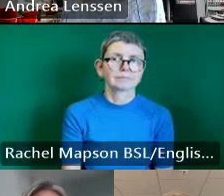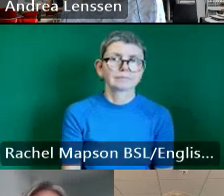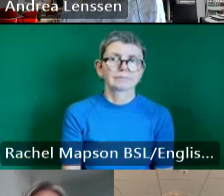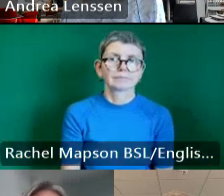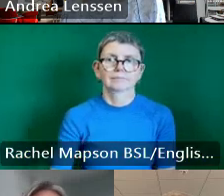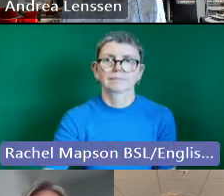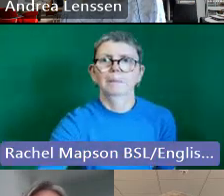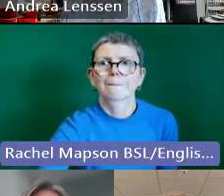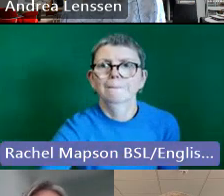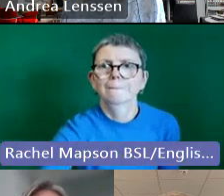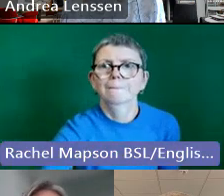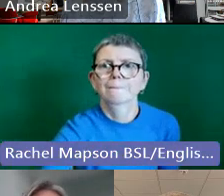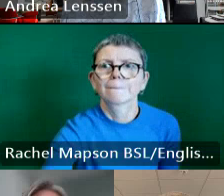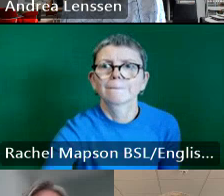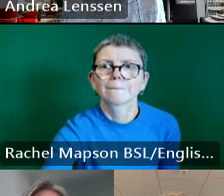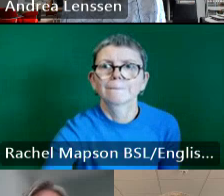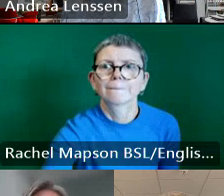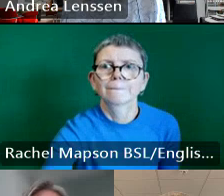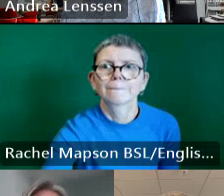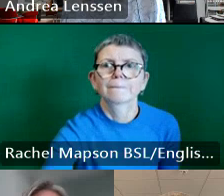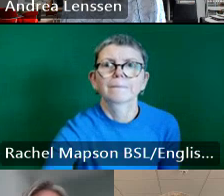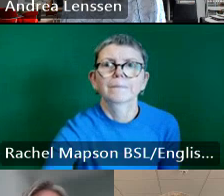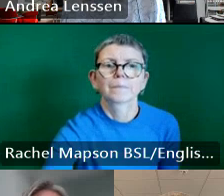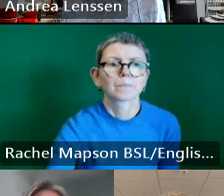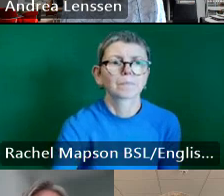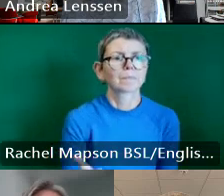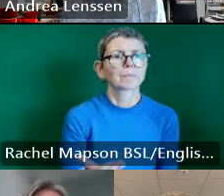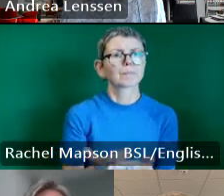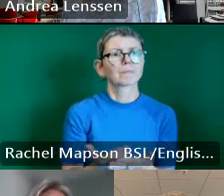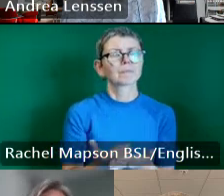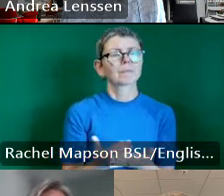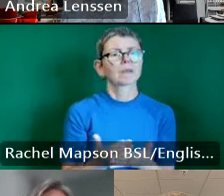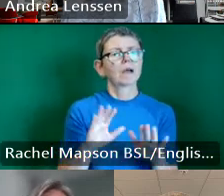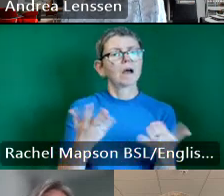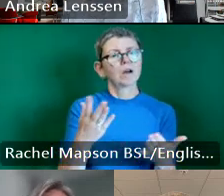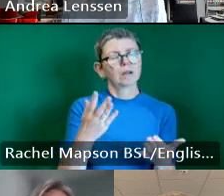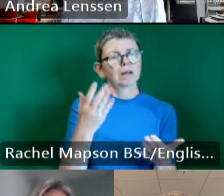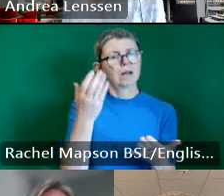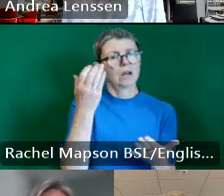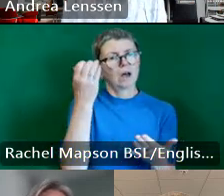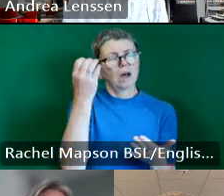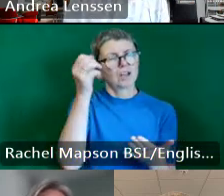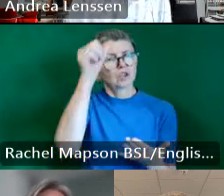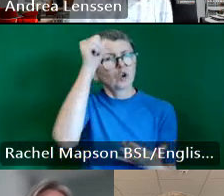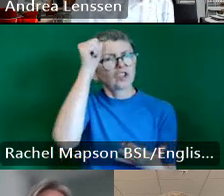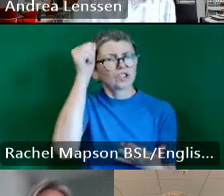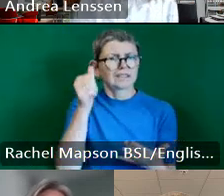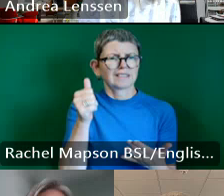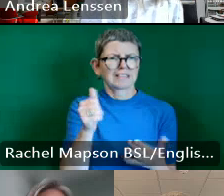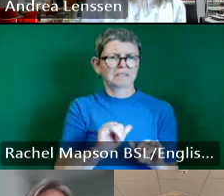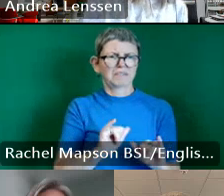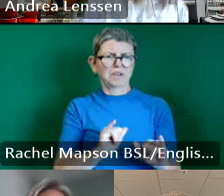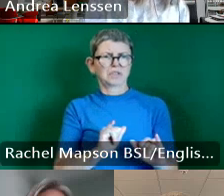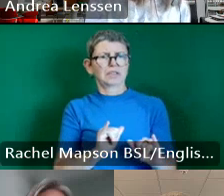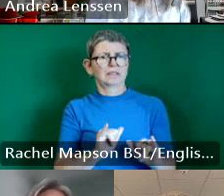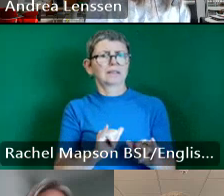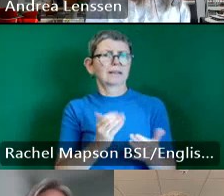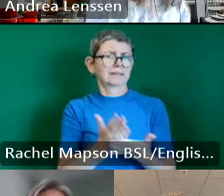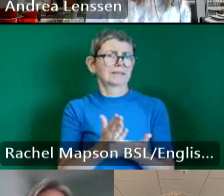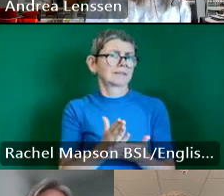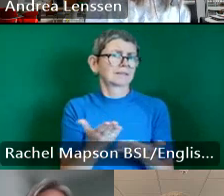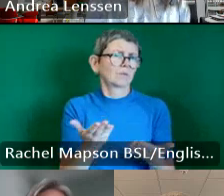Unconscious aversion as a form of racial bias. So aversion is like a mental attitude